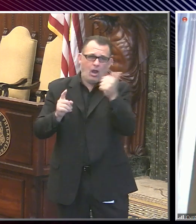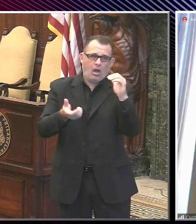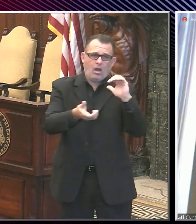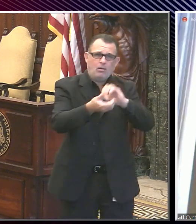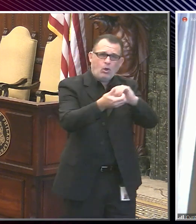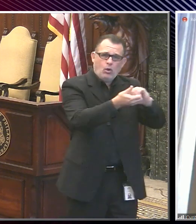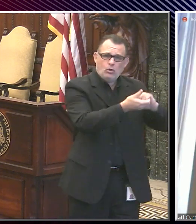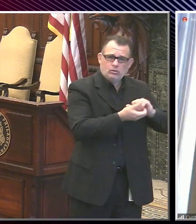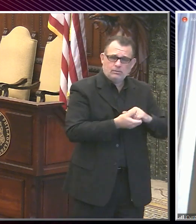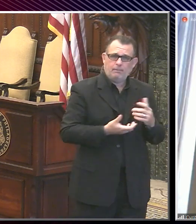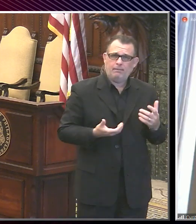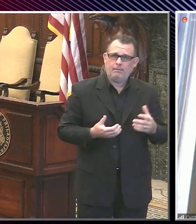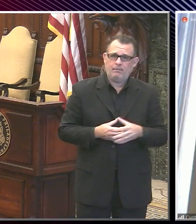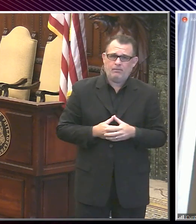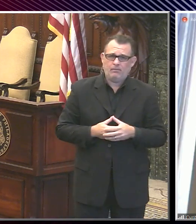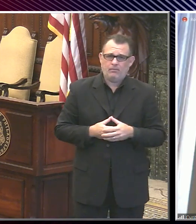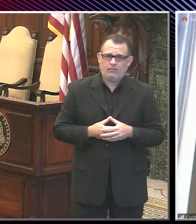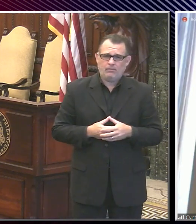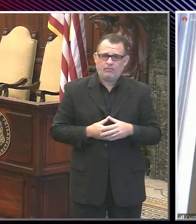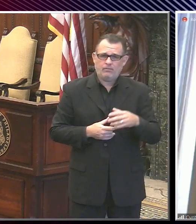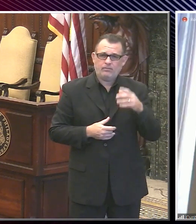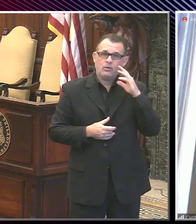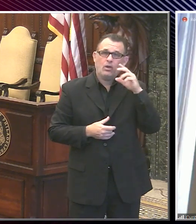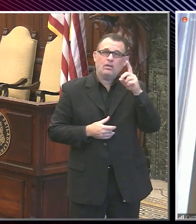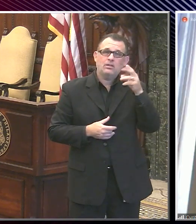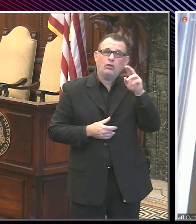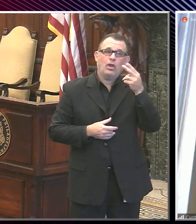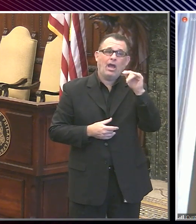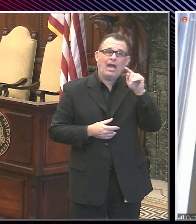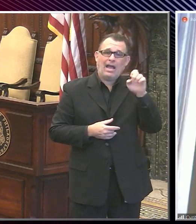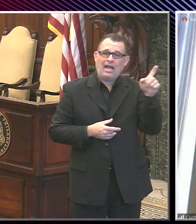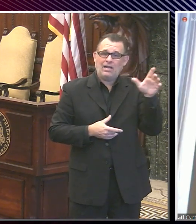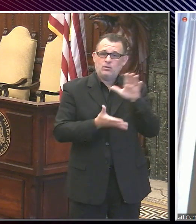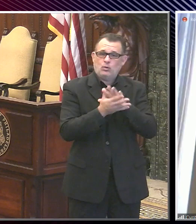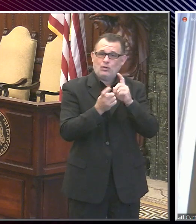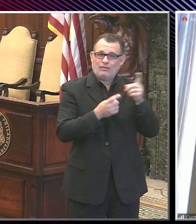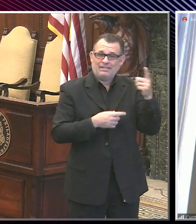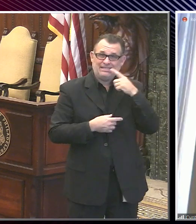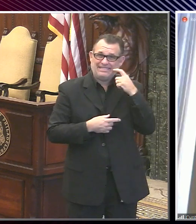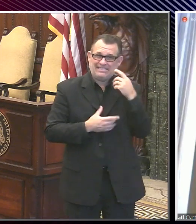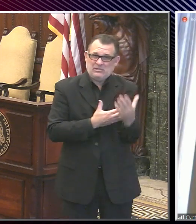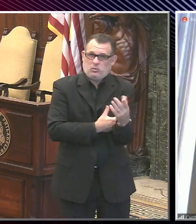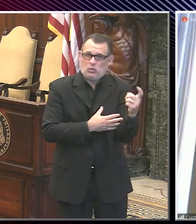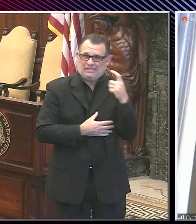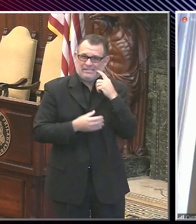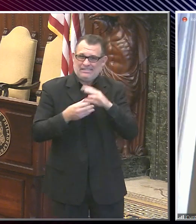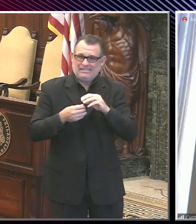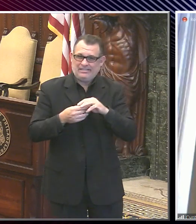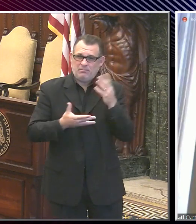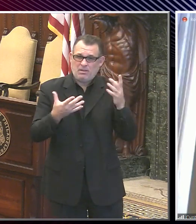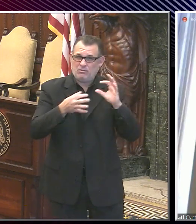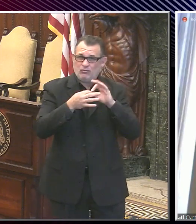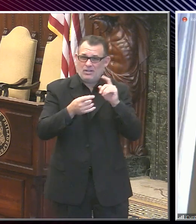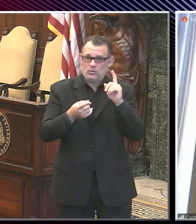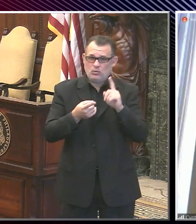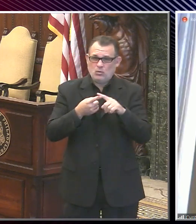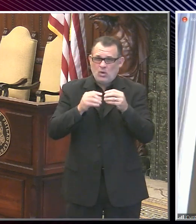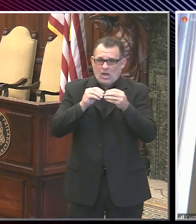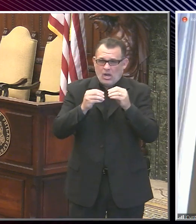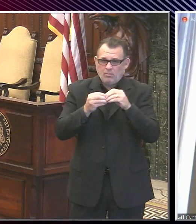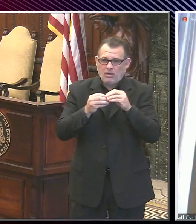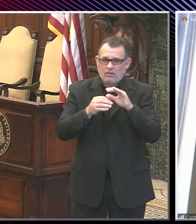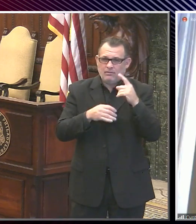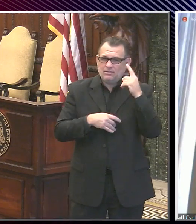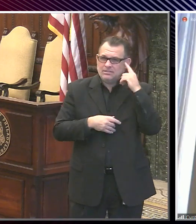number that Dr. Haidt, that possibly was referenced this morning, may have had to do, because that number sounds familiar as